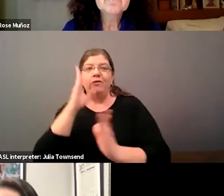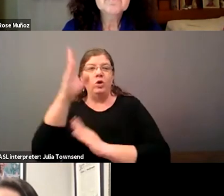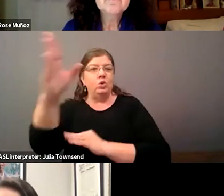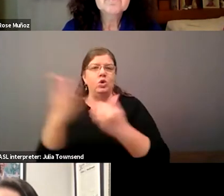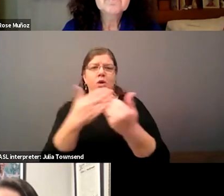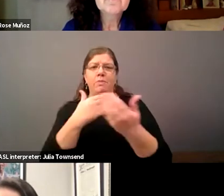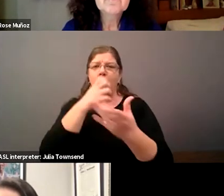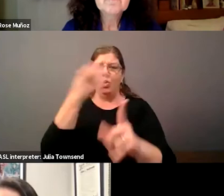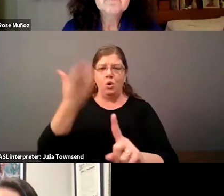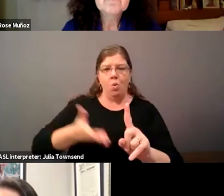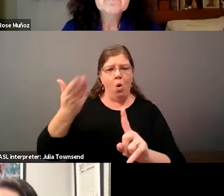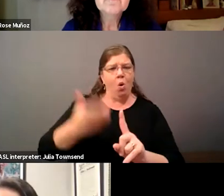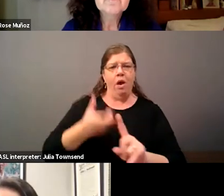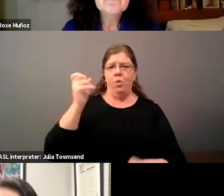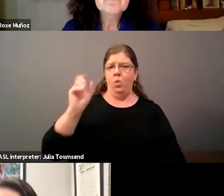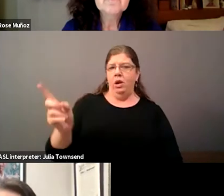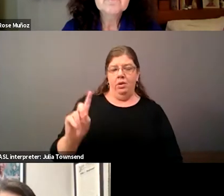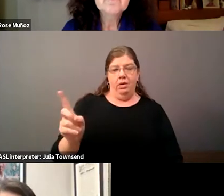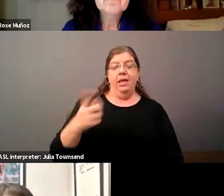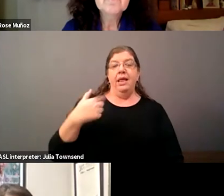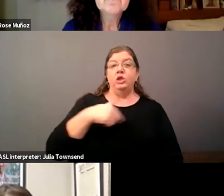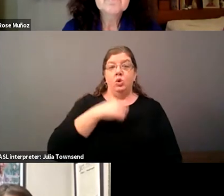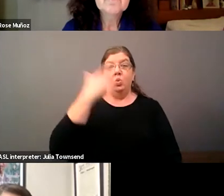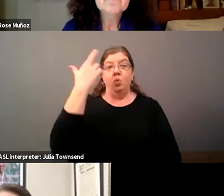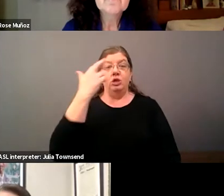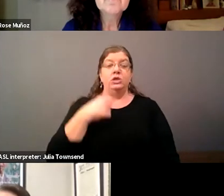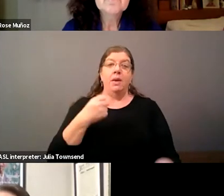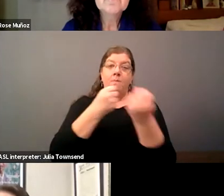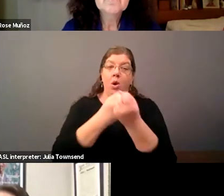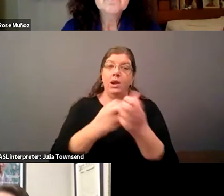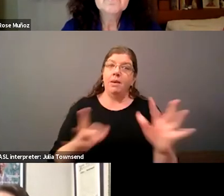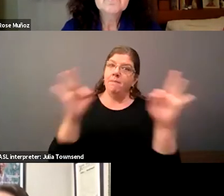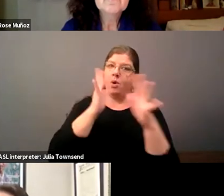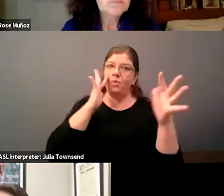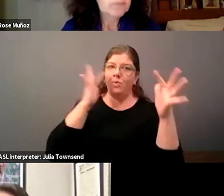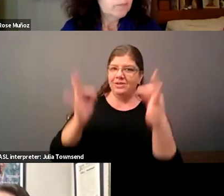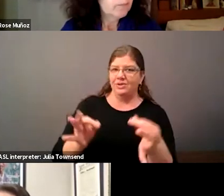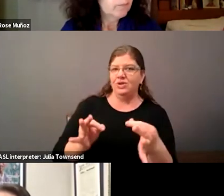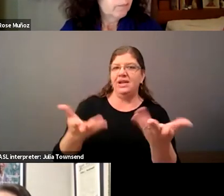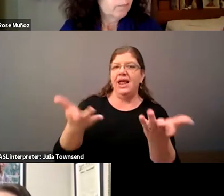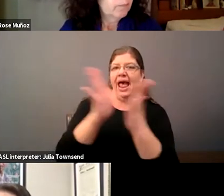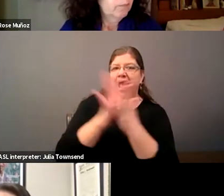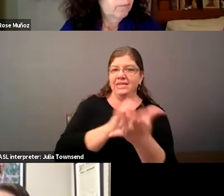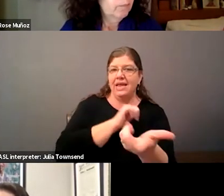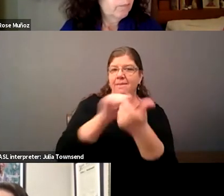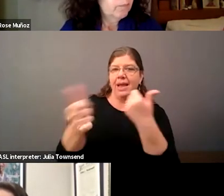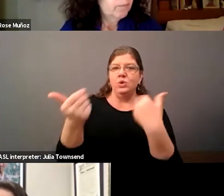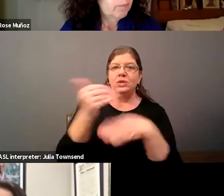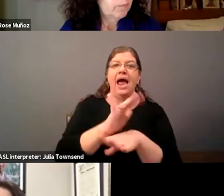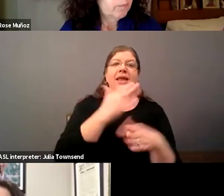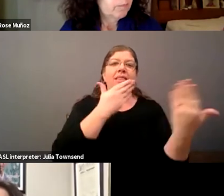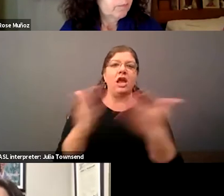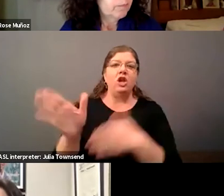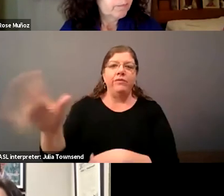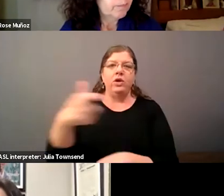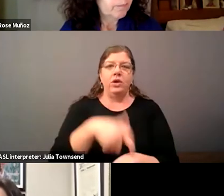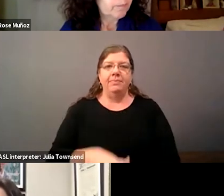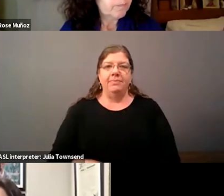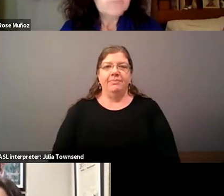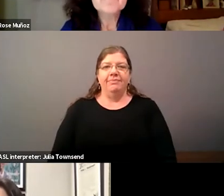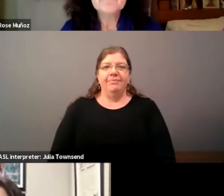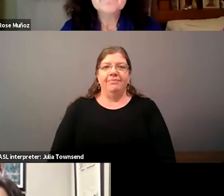you come from which is why we are in support of this important resolution and nasa to be passed tonight thank you for your time